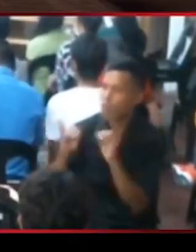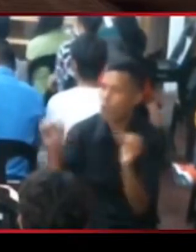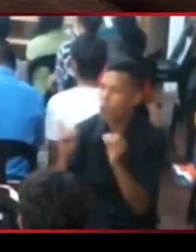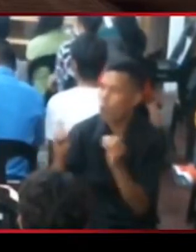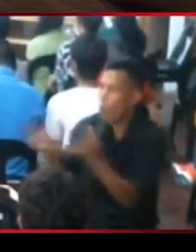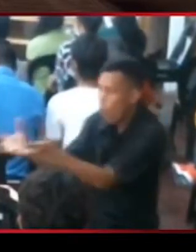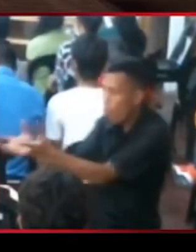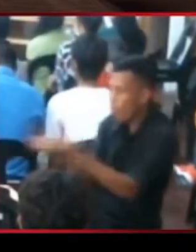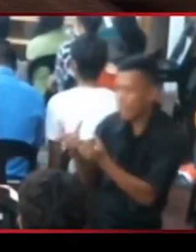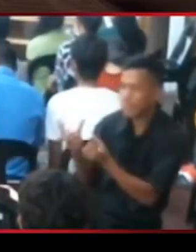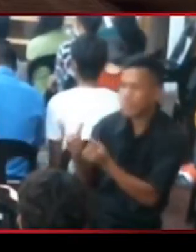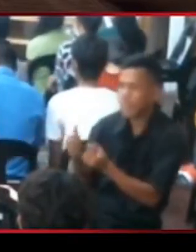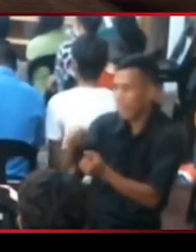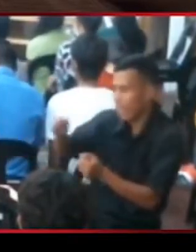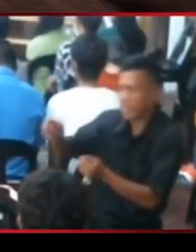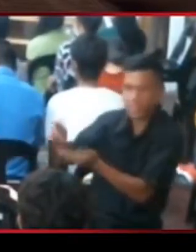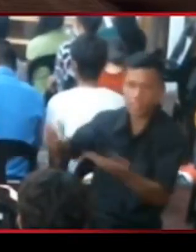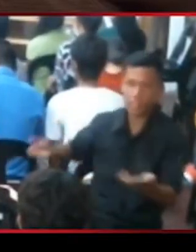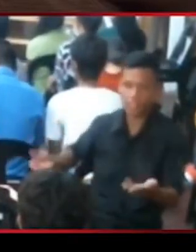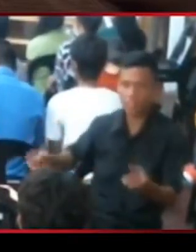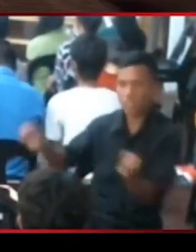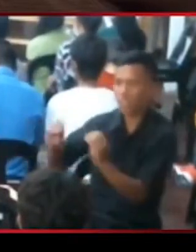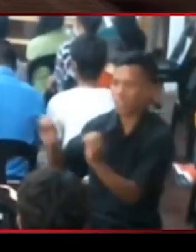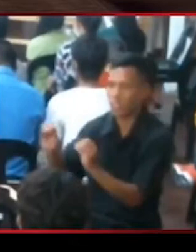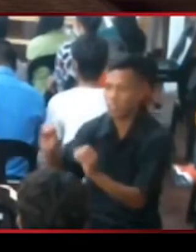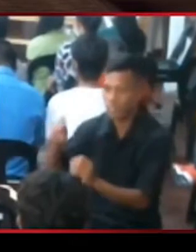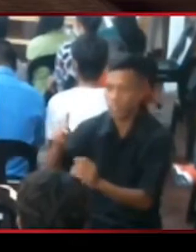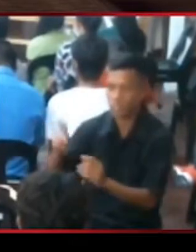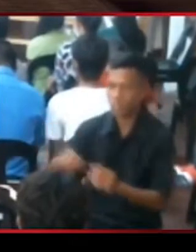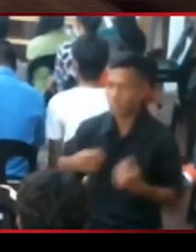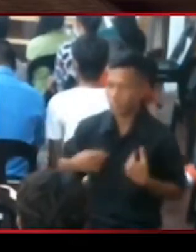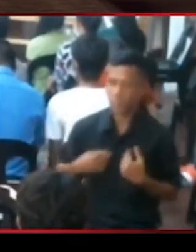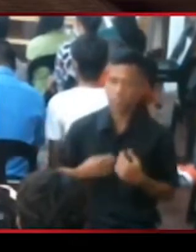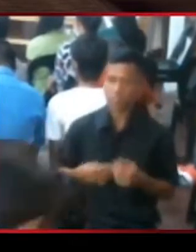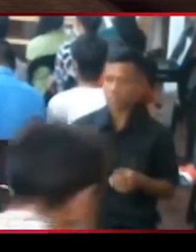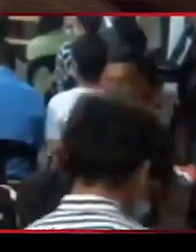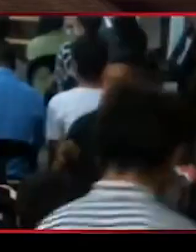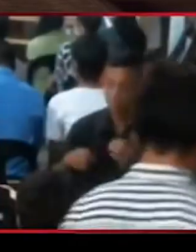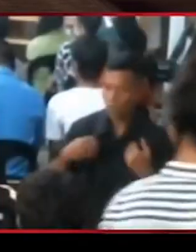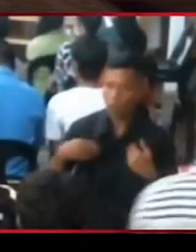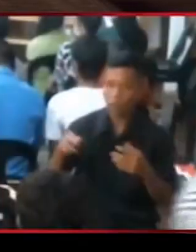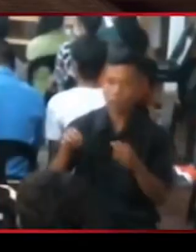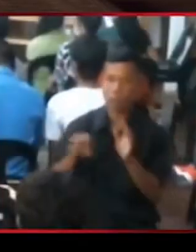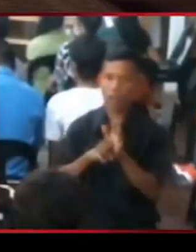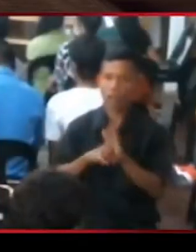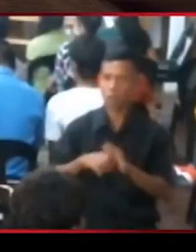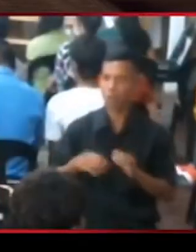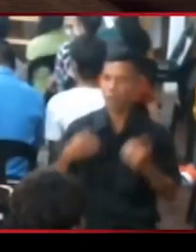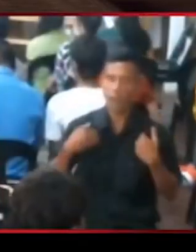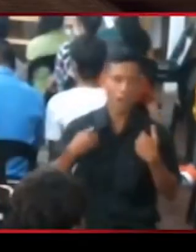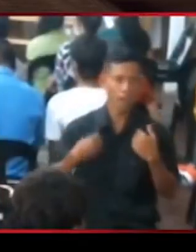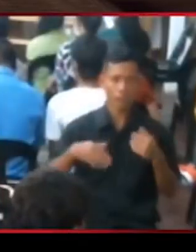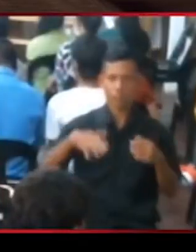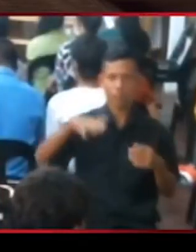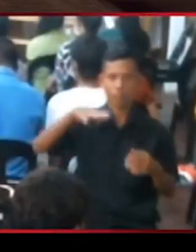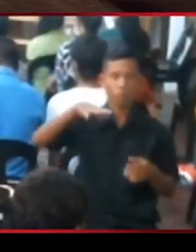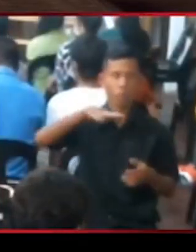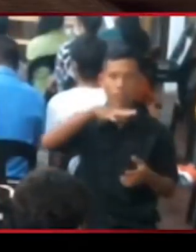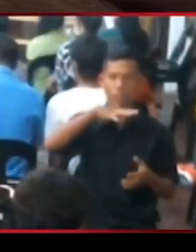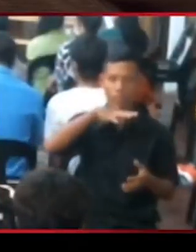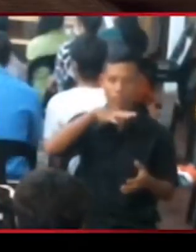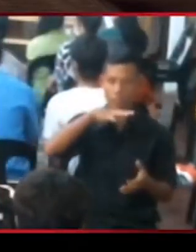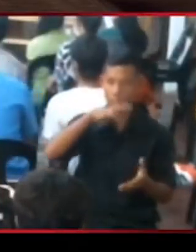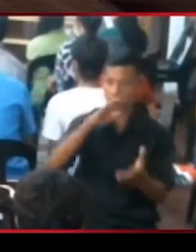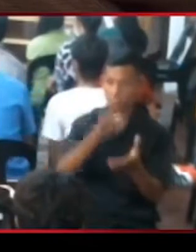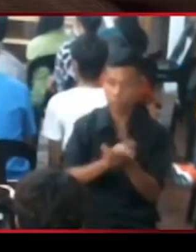take it off the stove and give it to your husband and say, here, now eat? No. You wait till that rice is